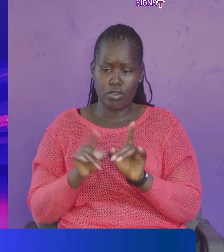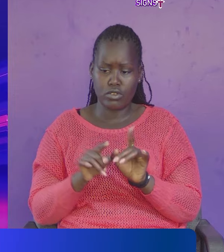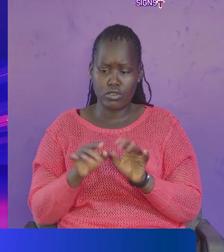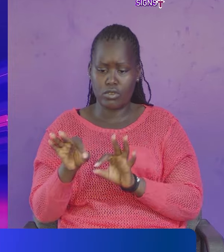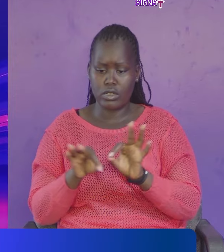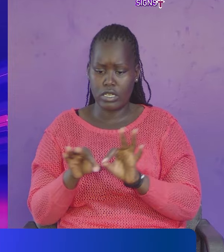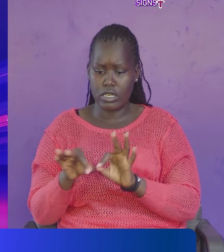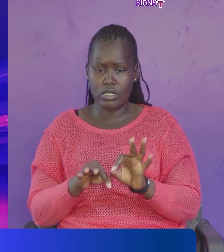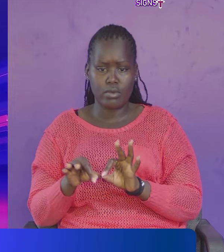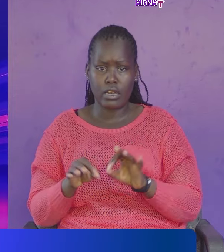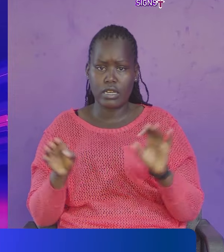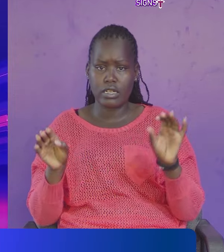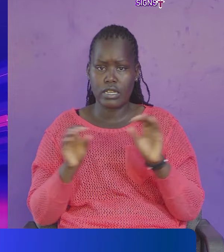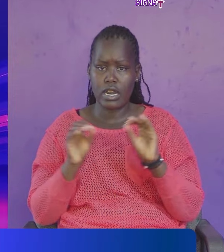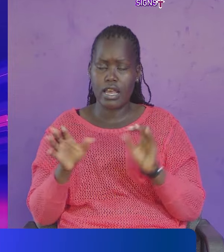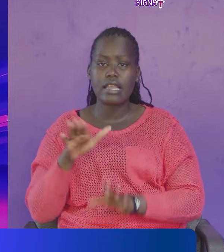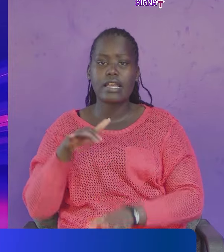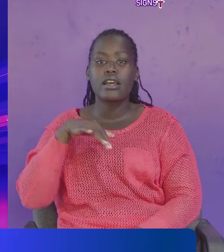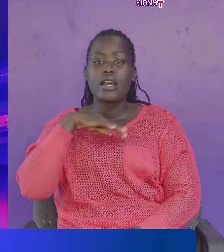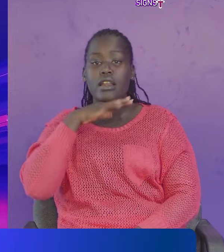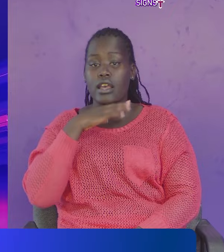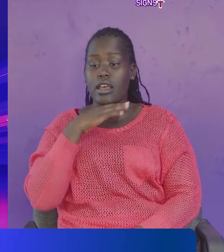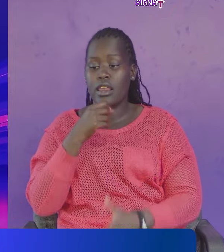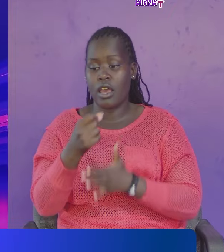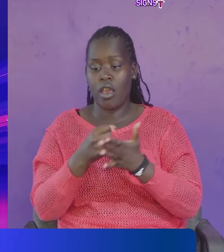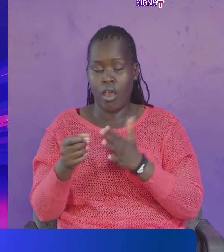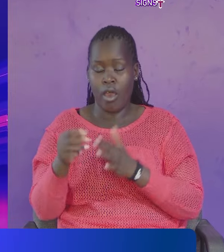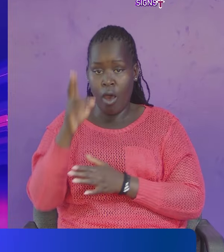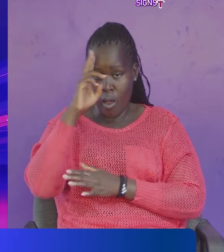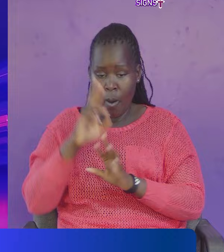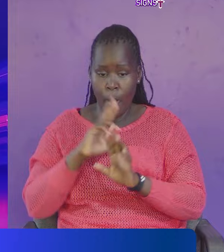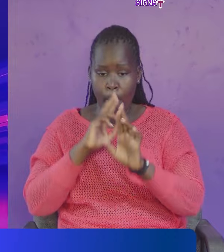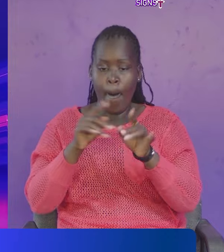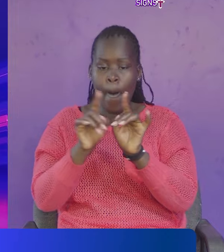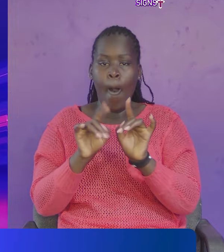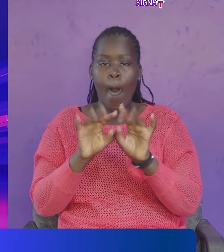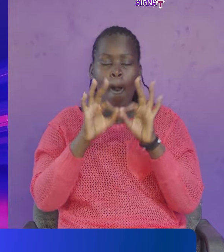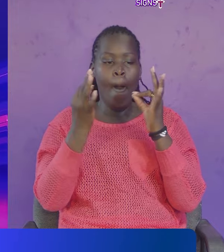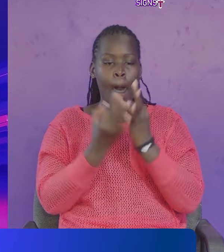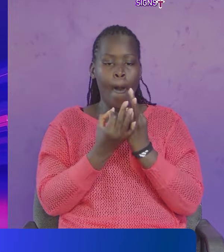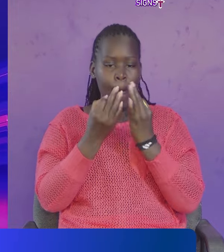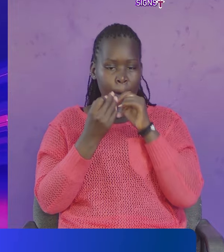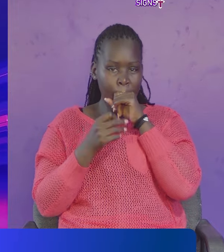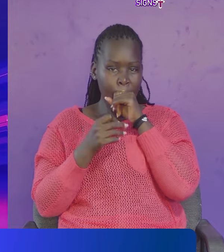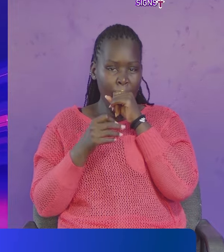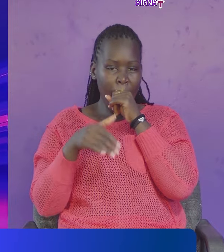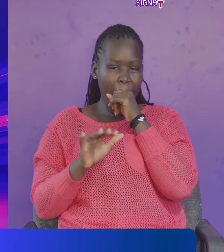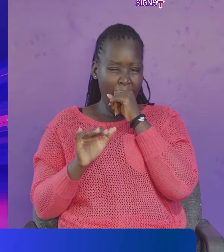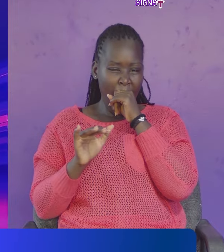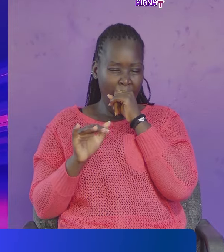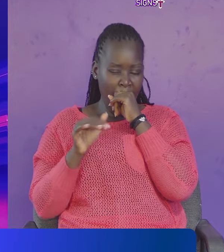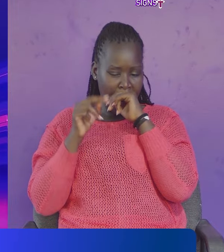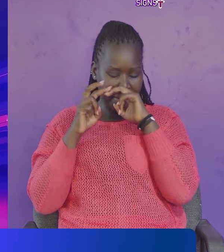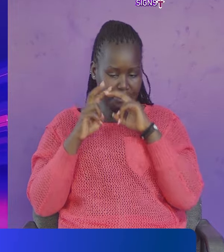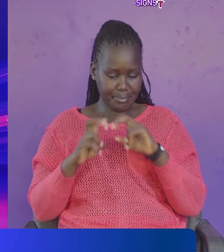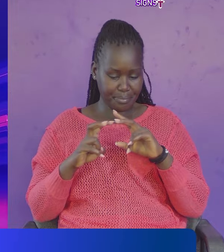death, hastily written police reports, and families left searching for truth that never comes. That